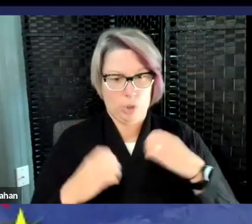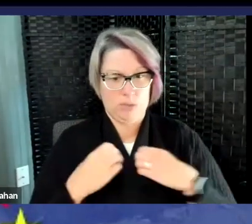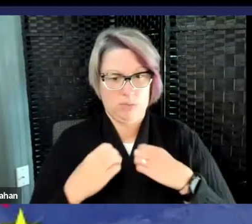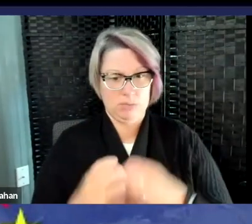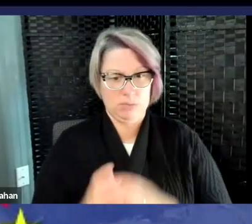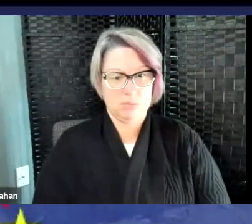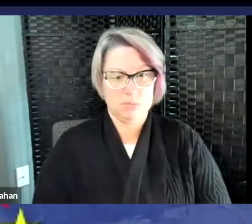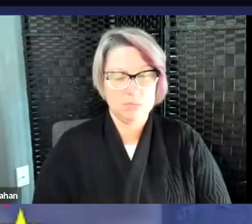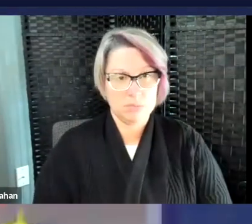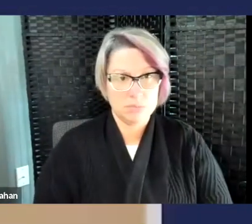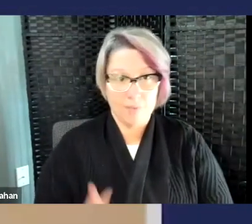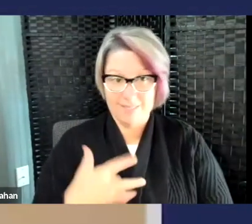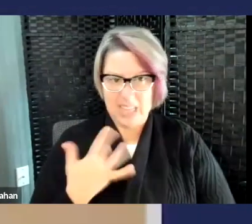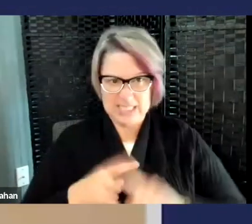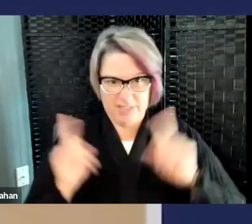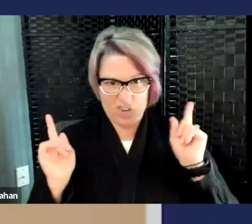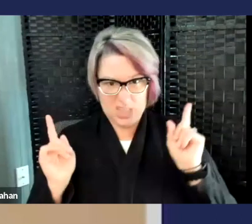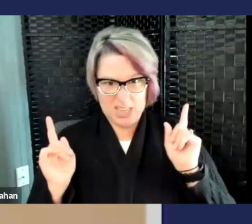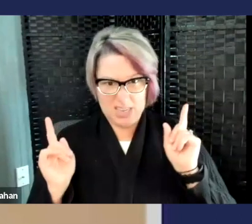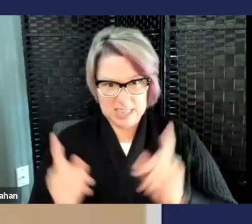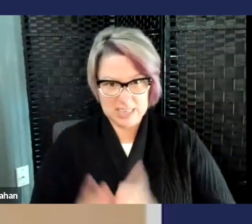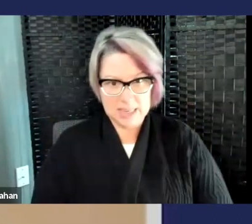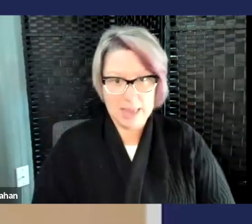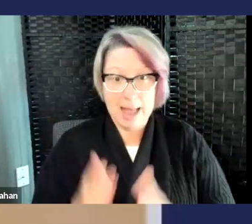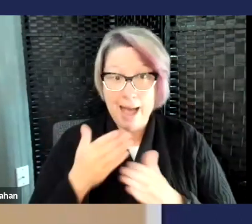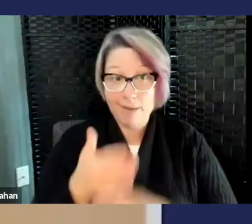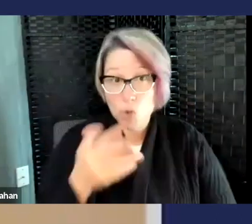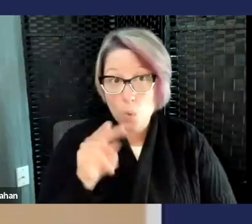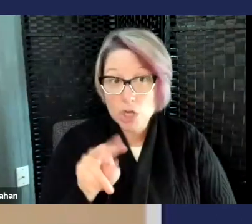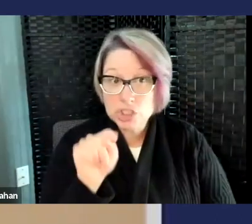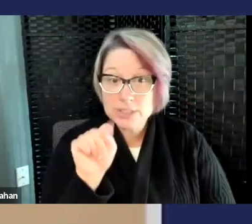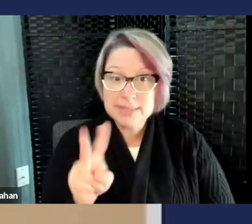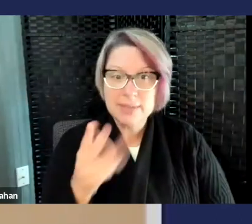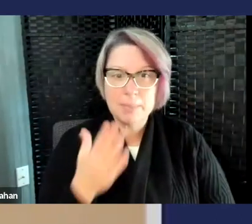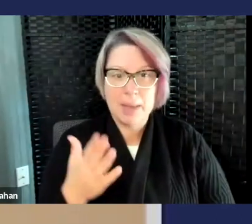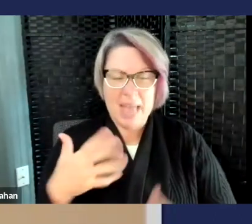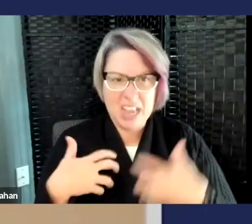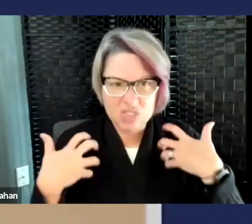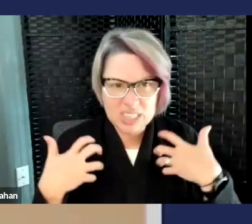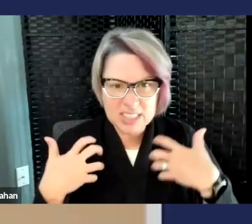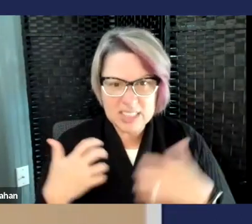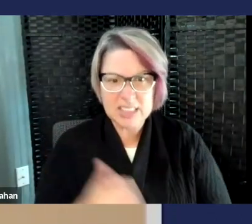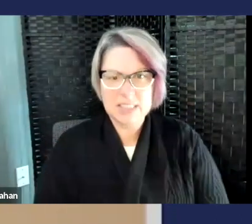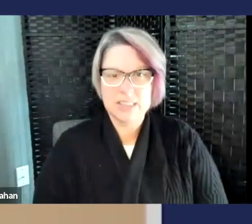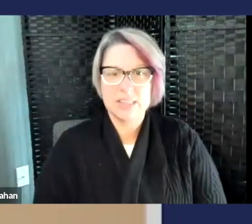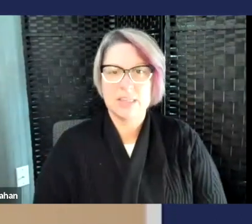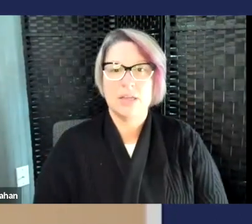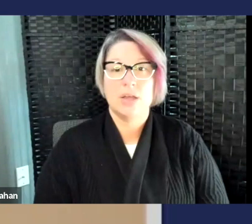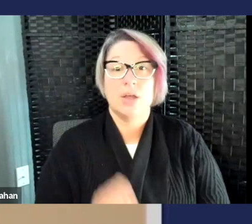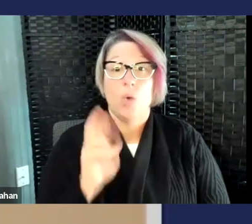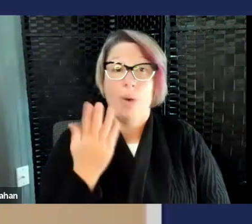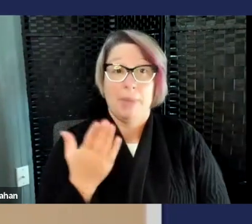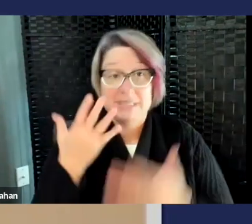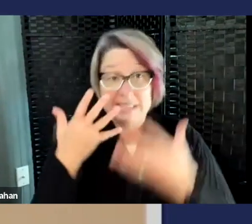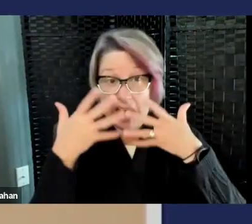Have you ever felt differently after you watch TV? Have you gotten angry? Or maybe you've gotten